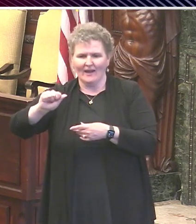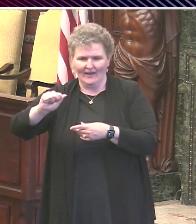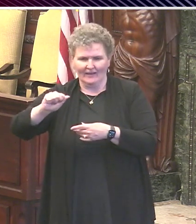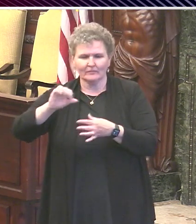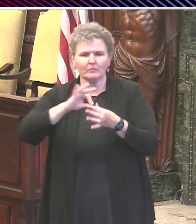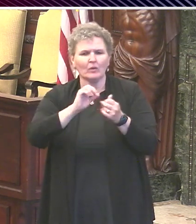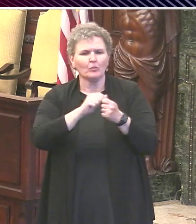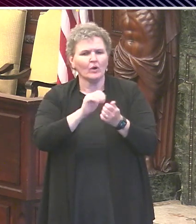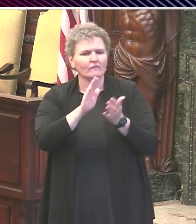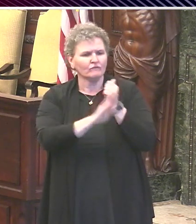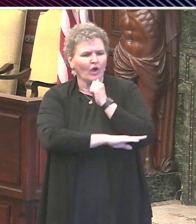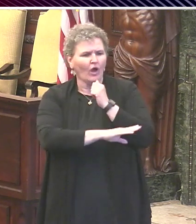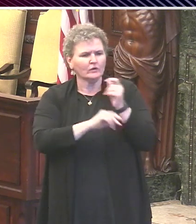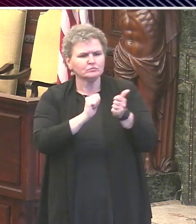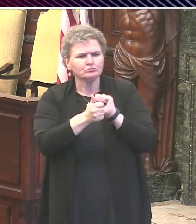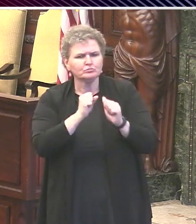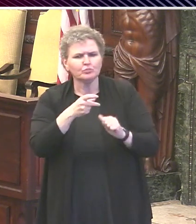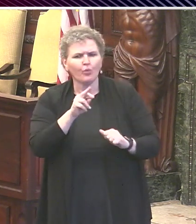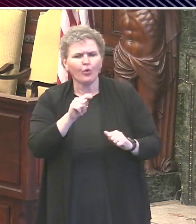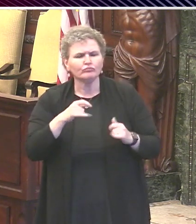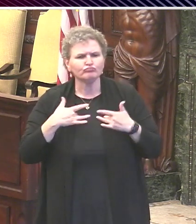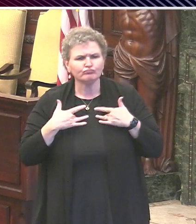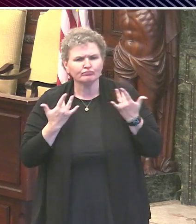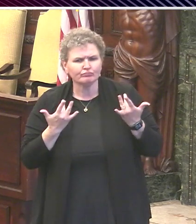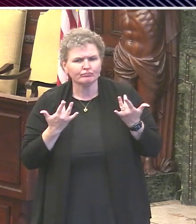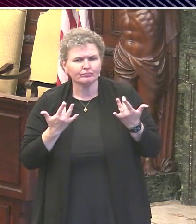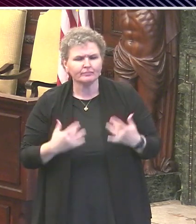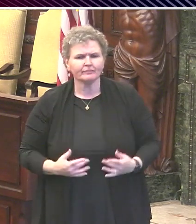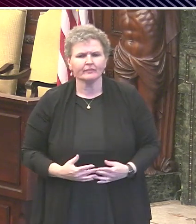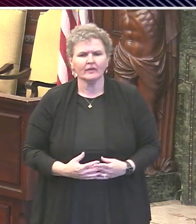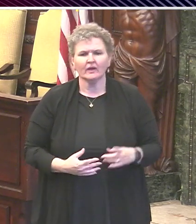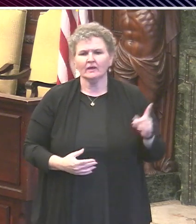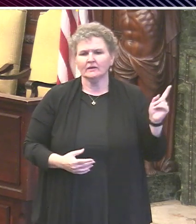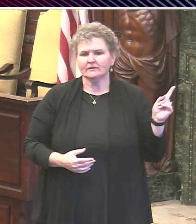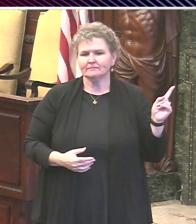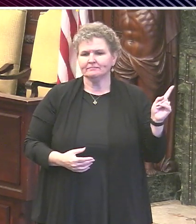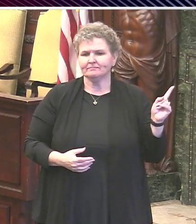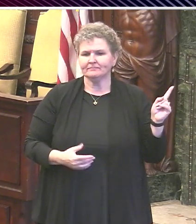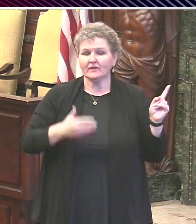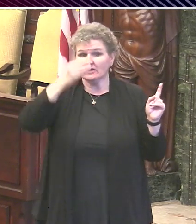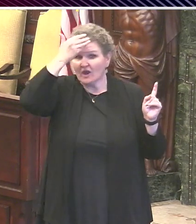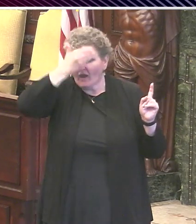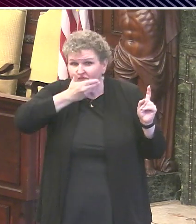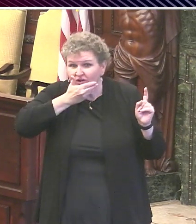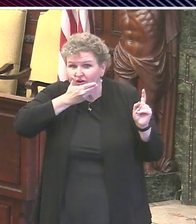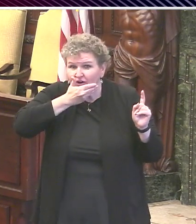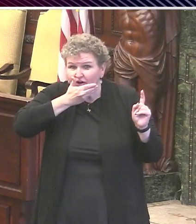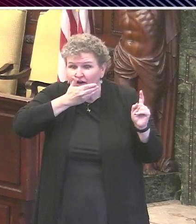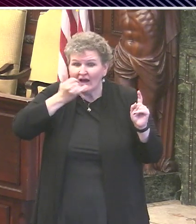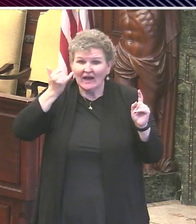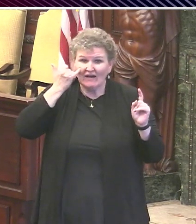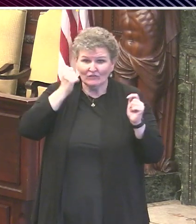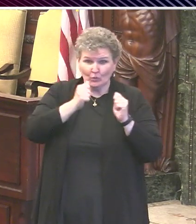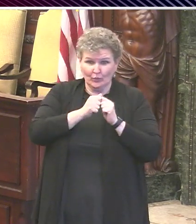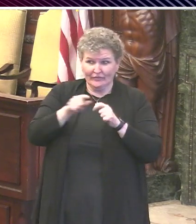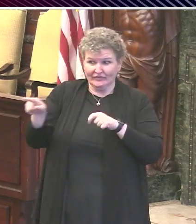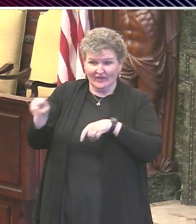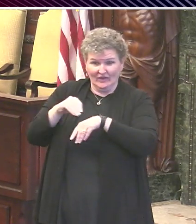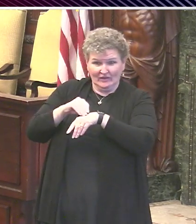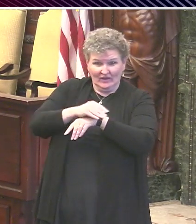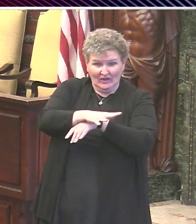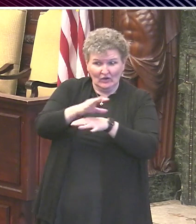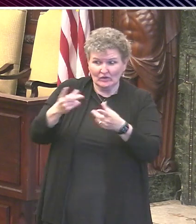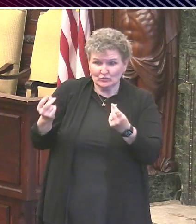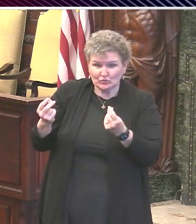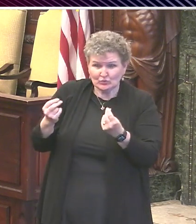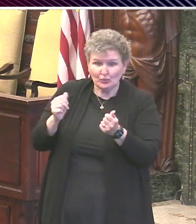fall sports. And I guess they're looking for guidance from the governor or maybe you guys. Is there any chance that the city will step